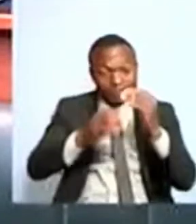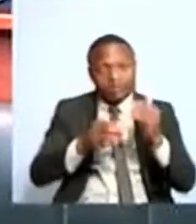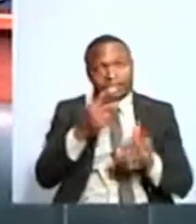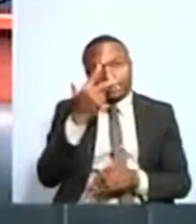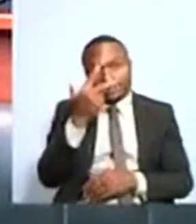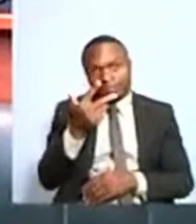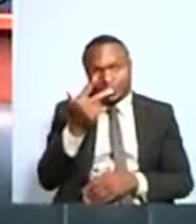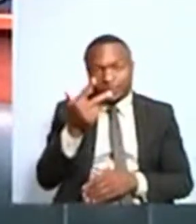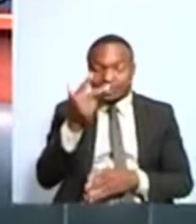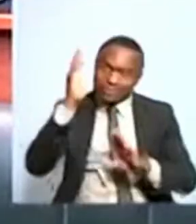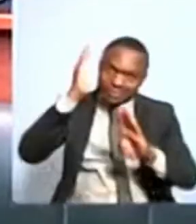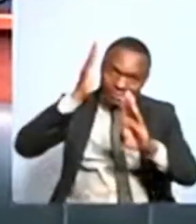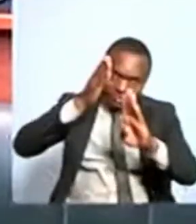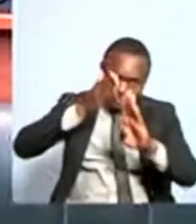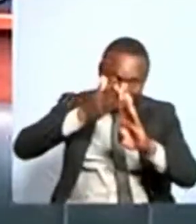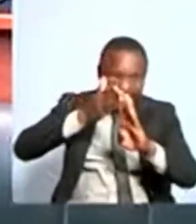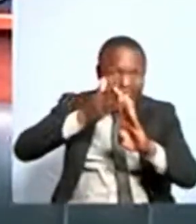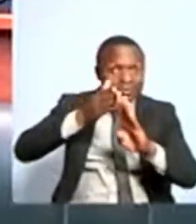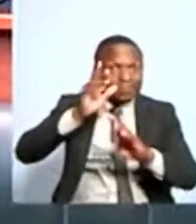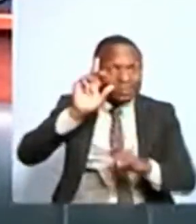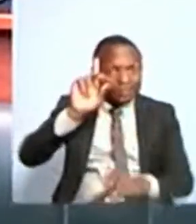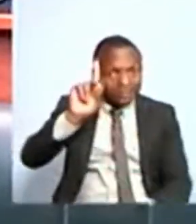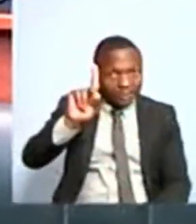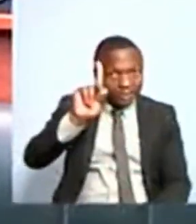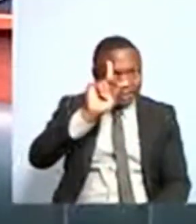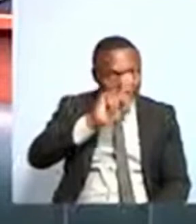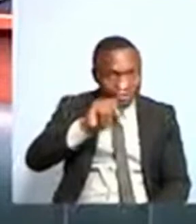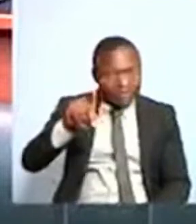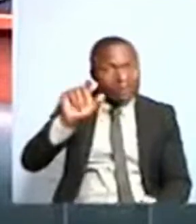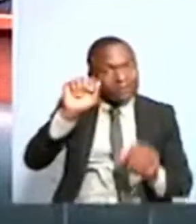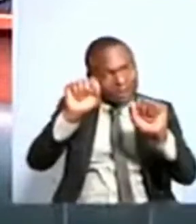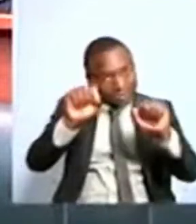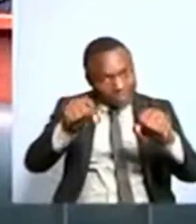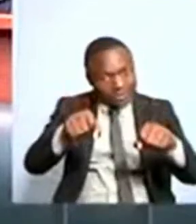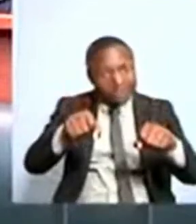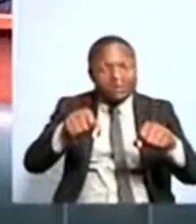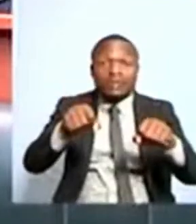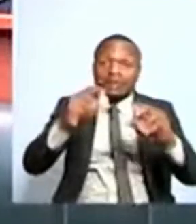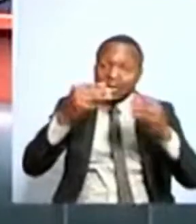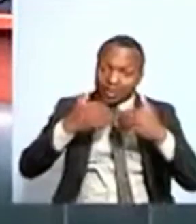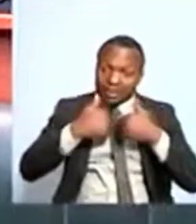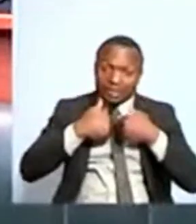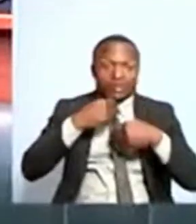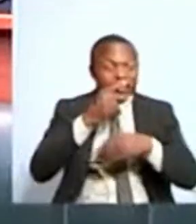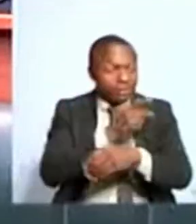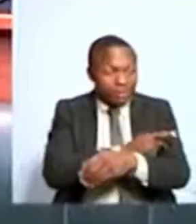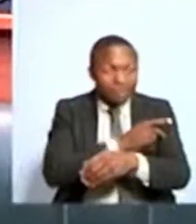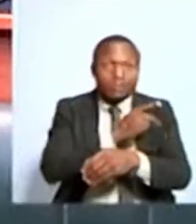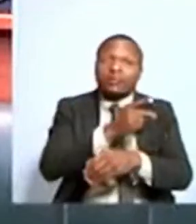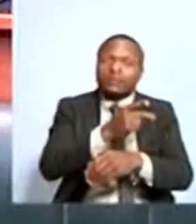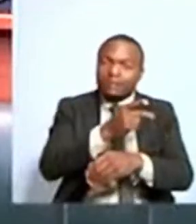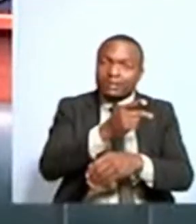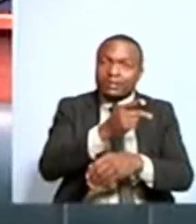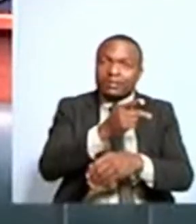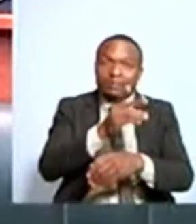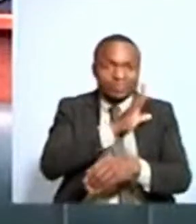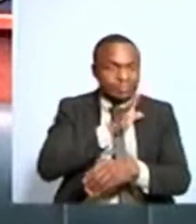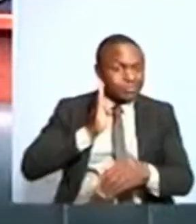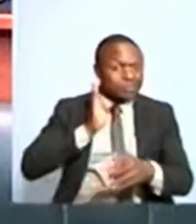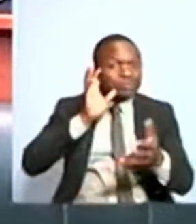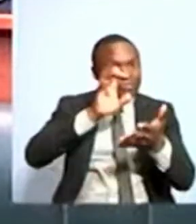which specified that the DPP could have delegation from the board, was